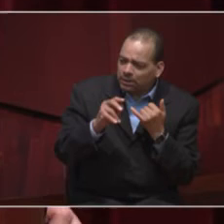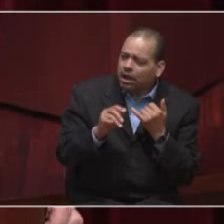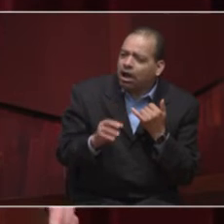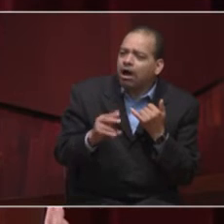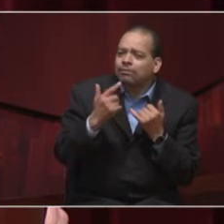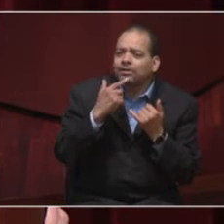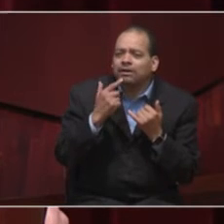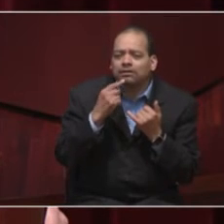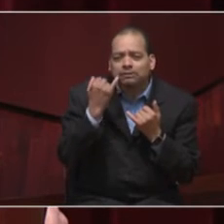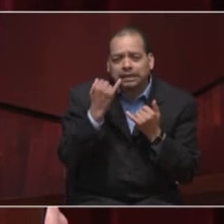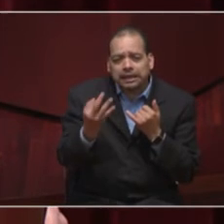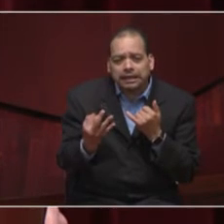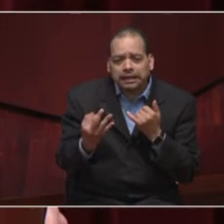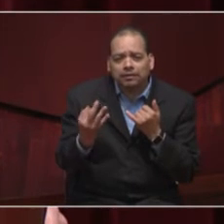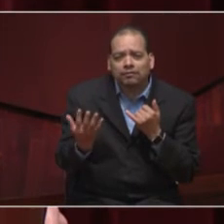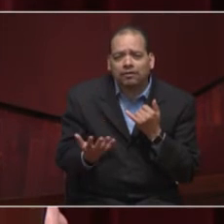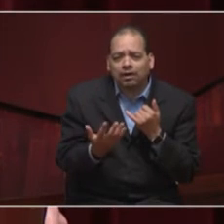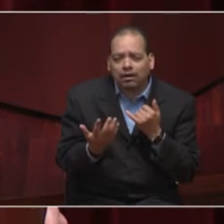before, is if